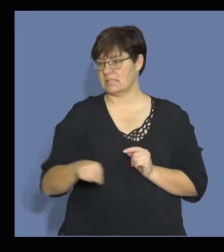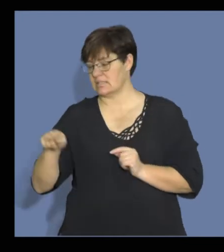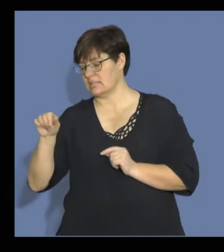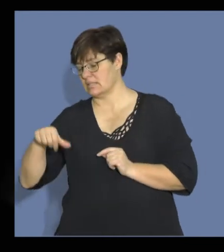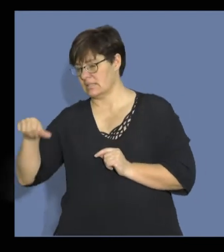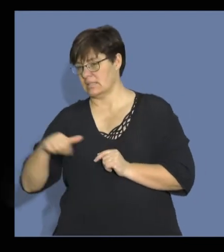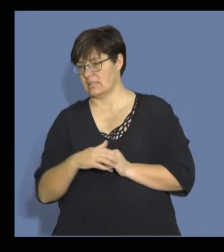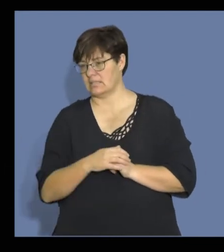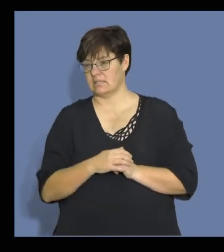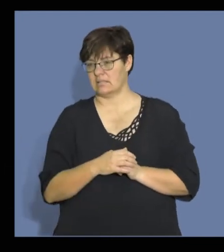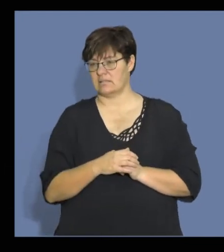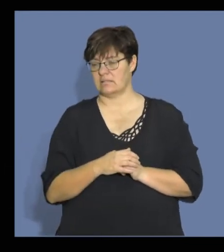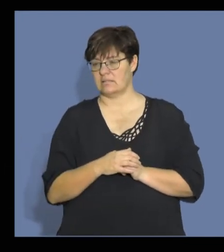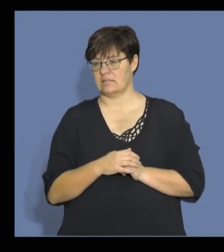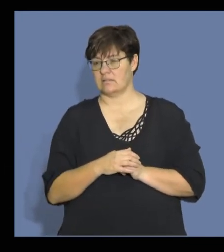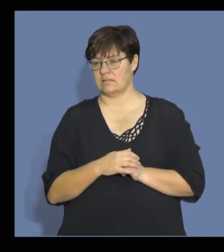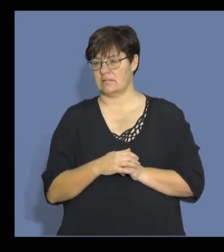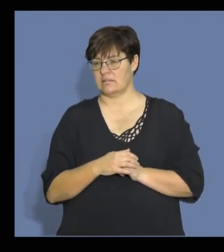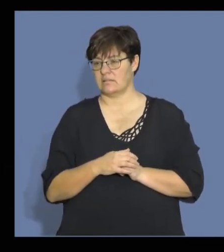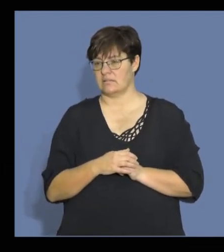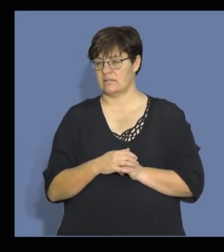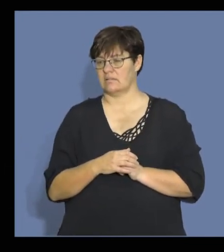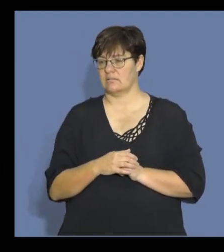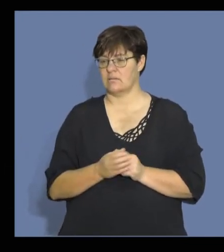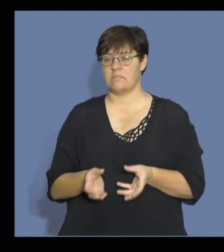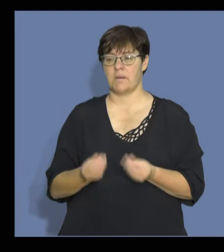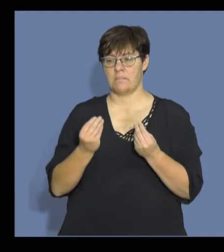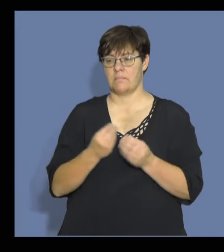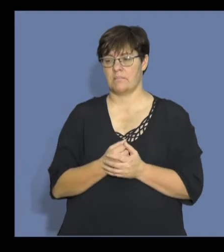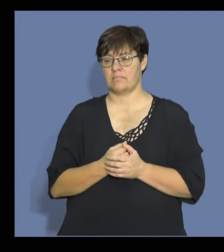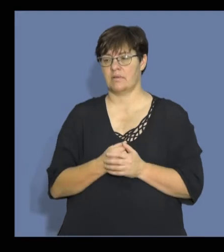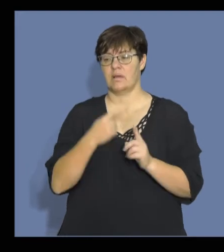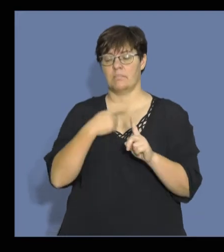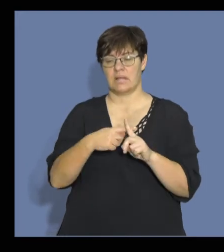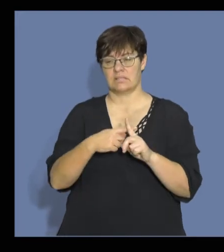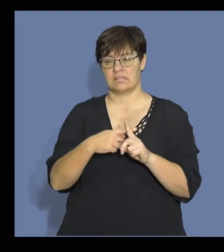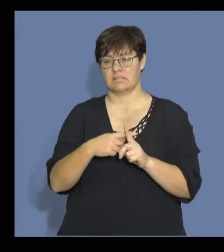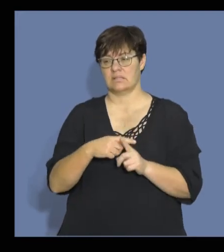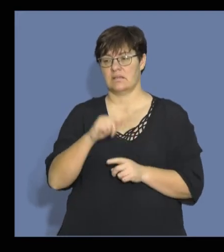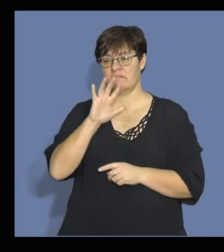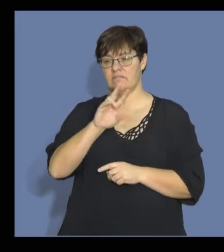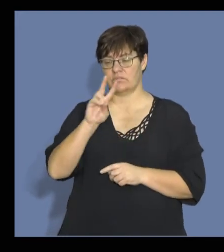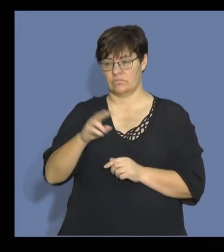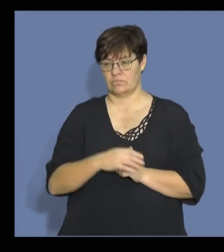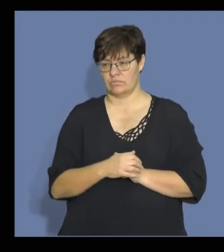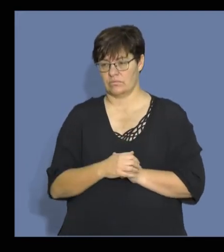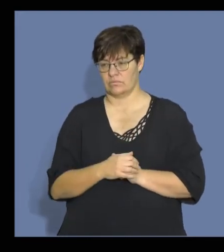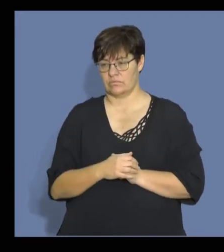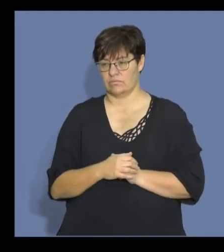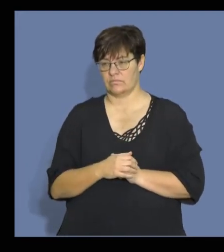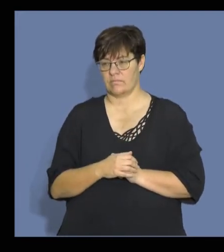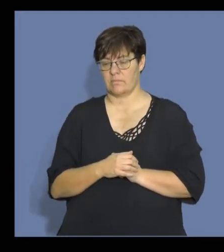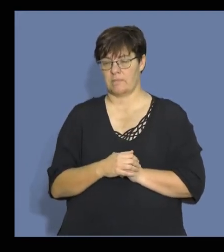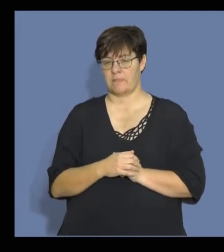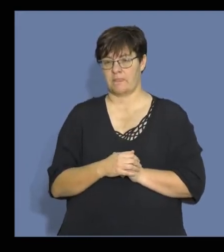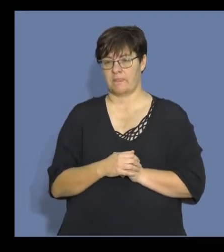got a 36 and a 16. All right, that gives me a plus 52.